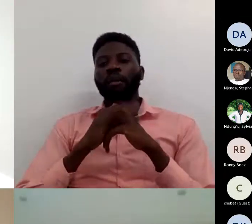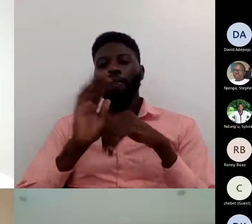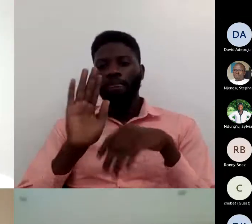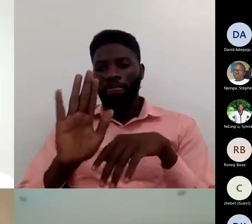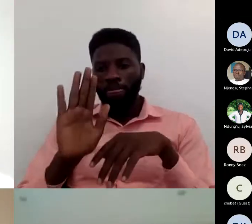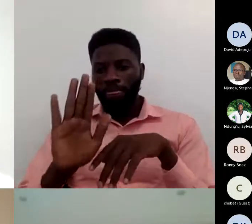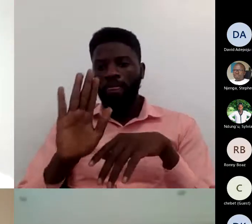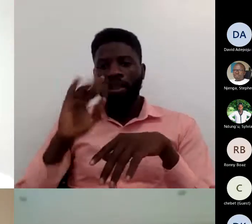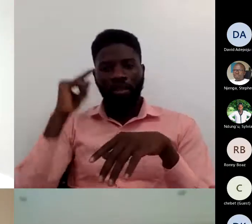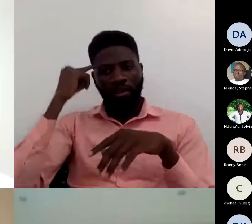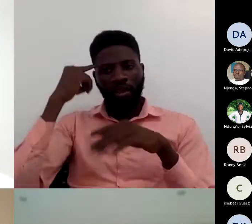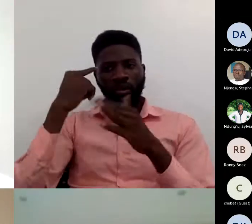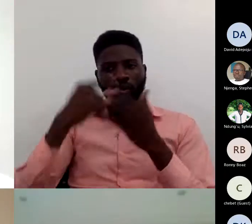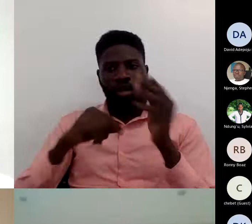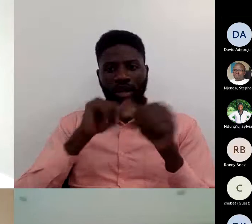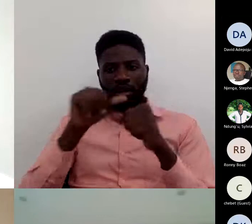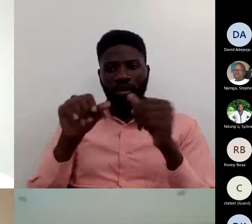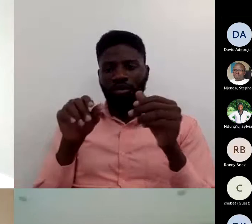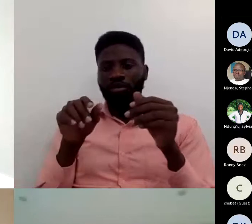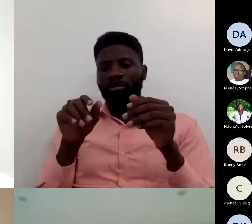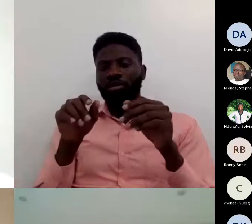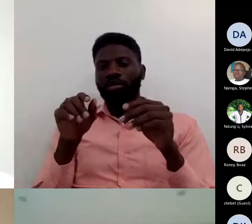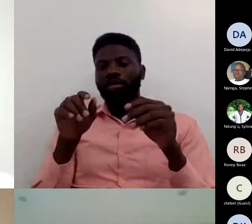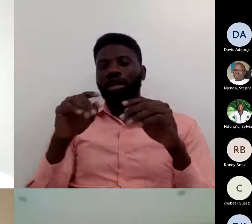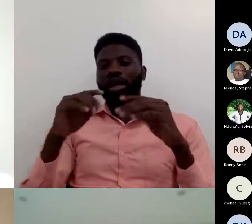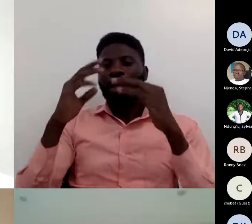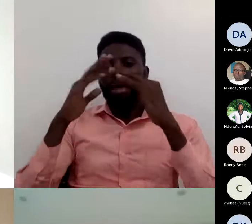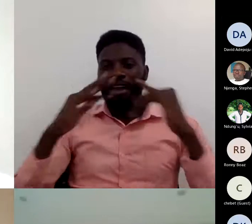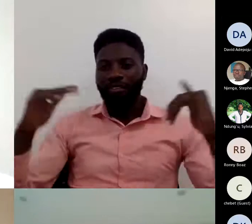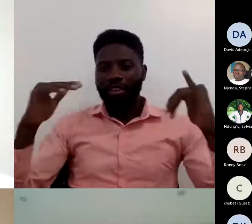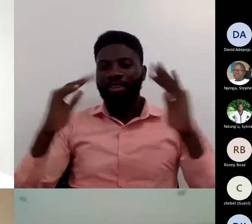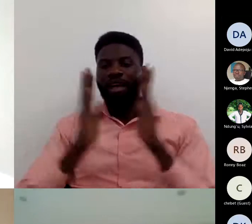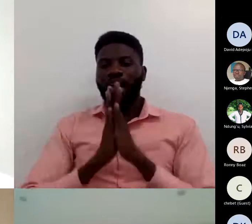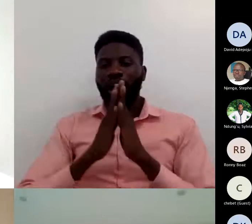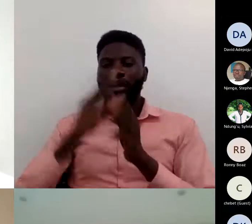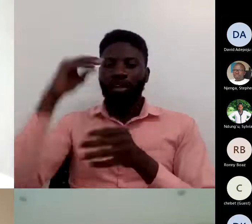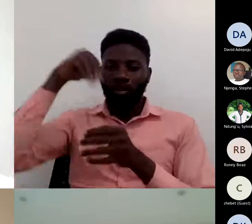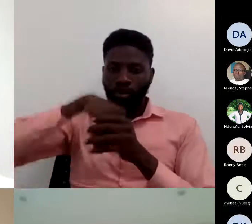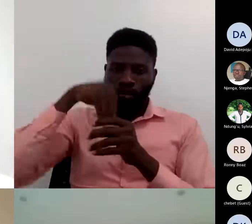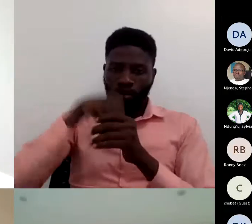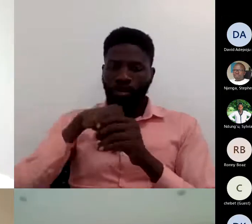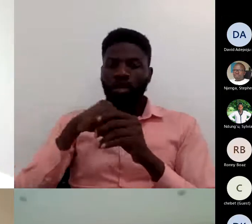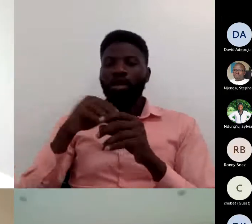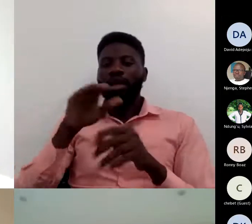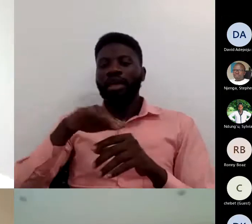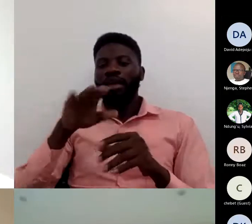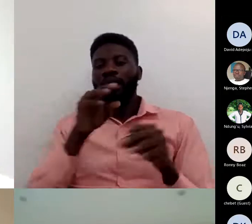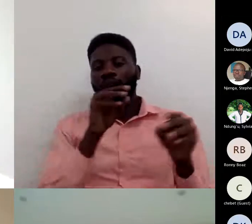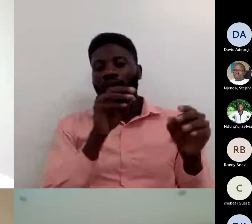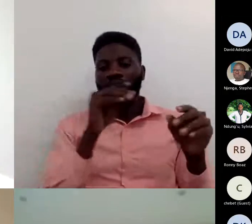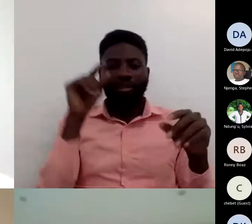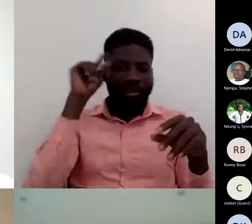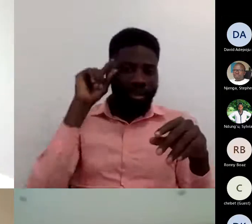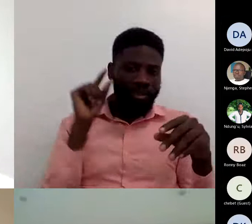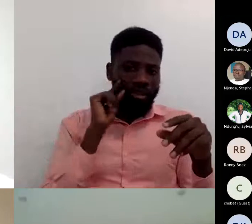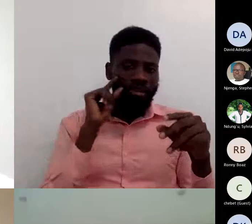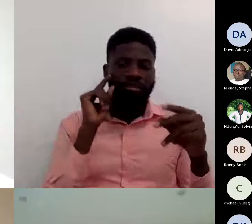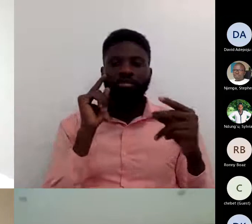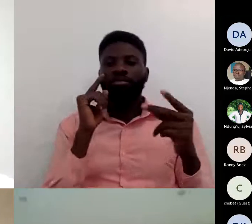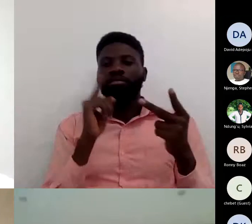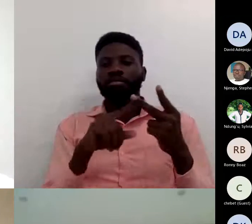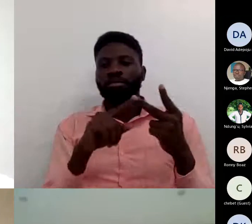in terms of diversity and inclusion, in terms of both gender